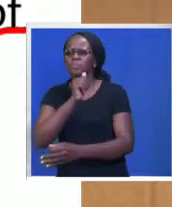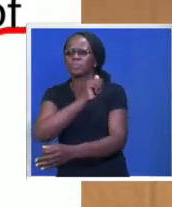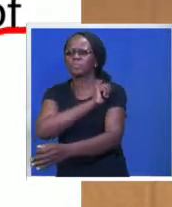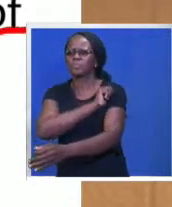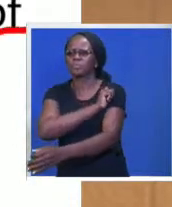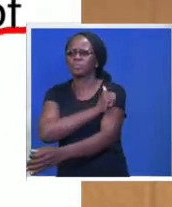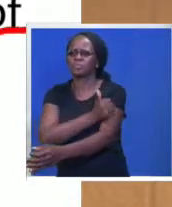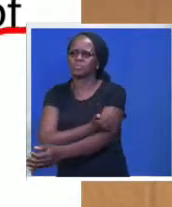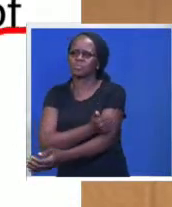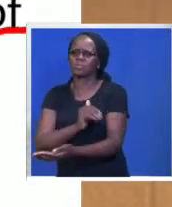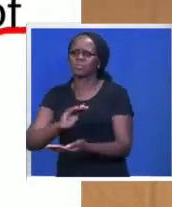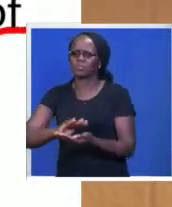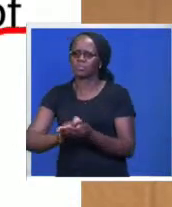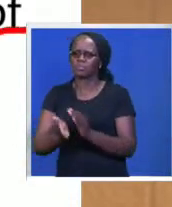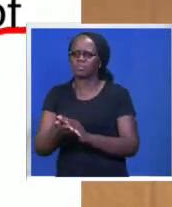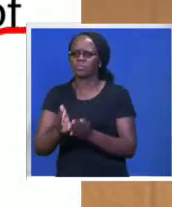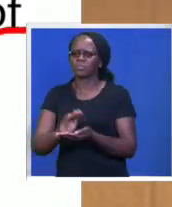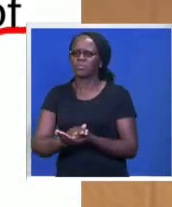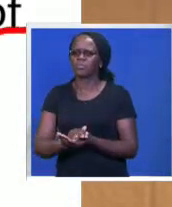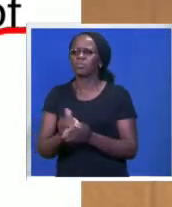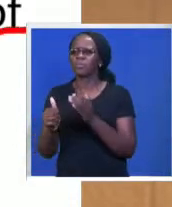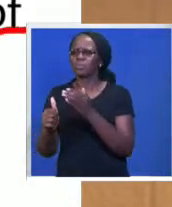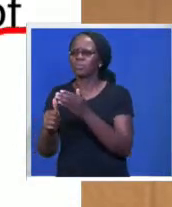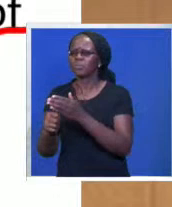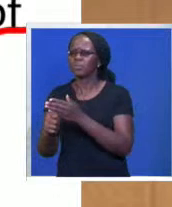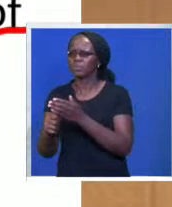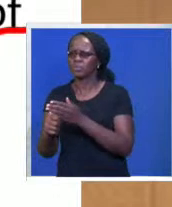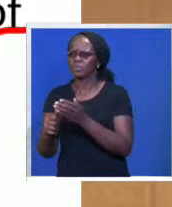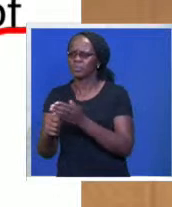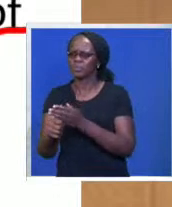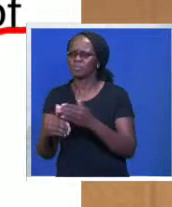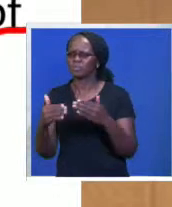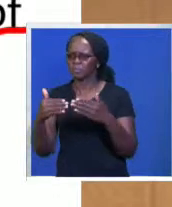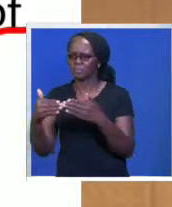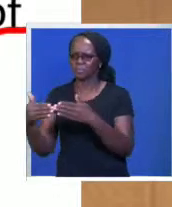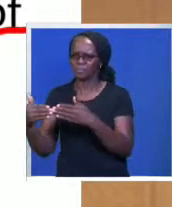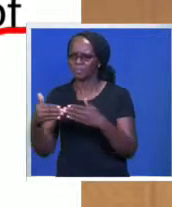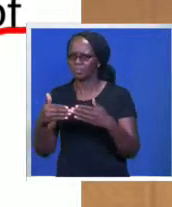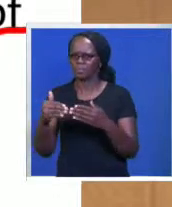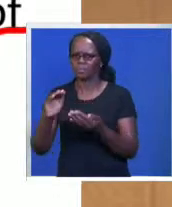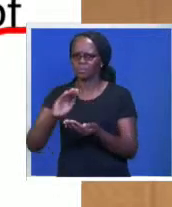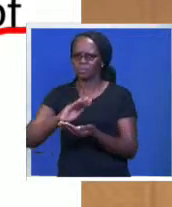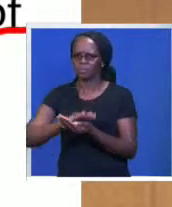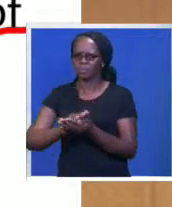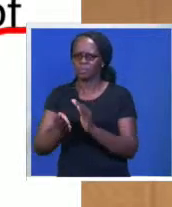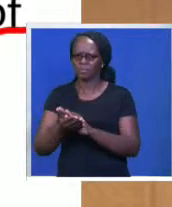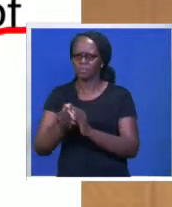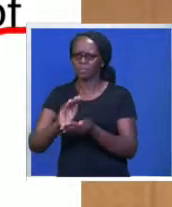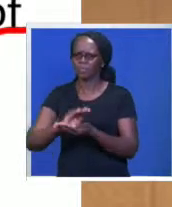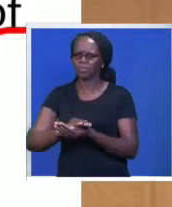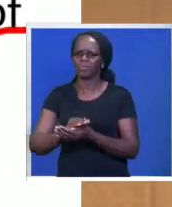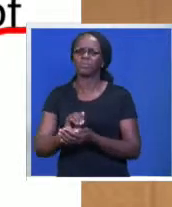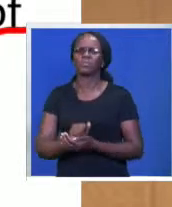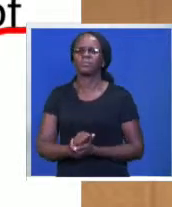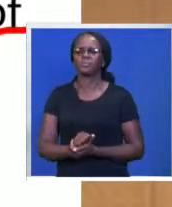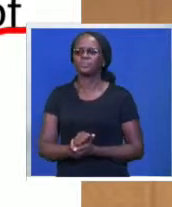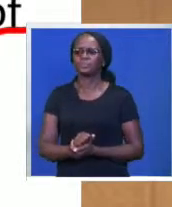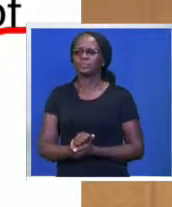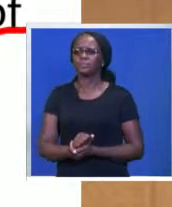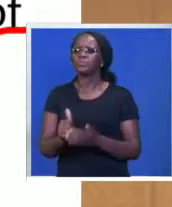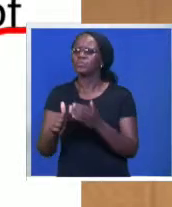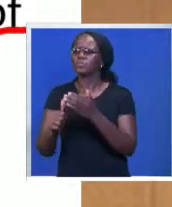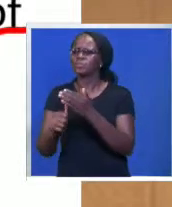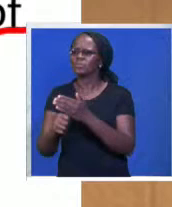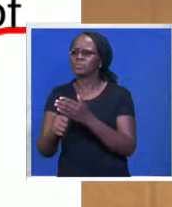of creation, man's authority over creation, explain the importance of taking care of creation. Since it is